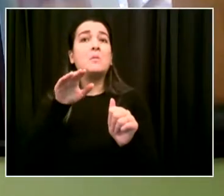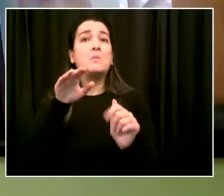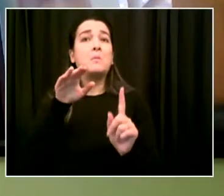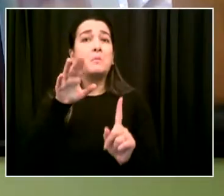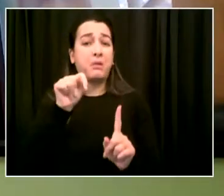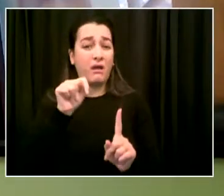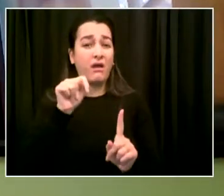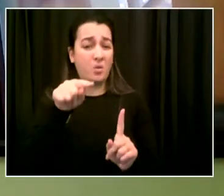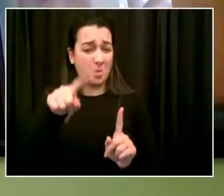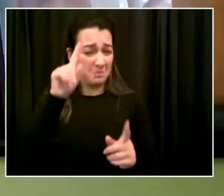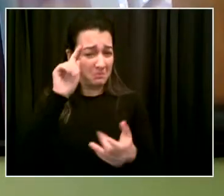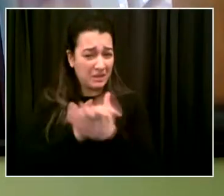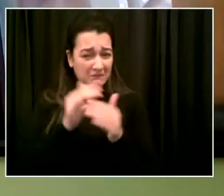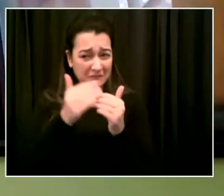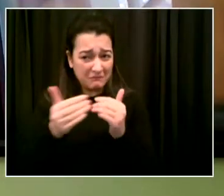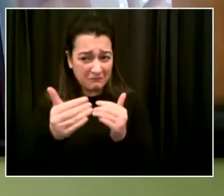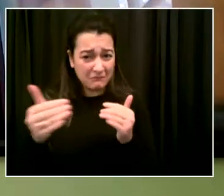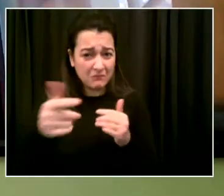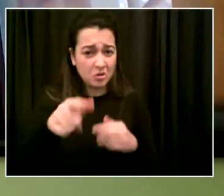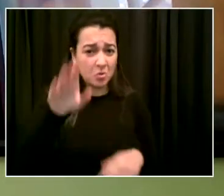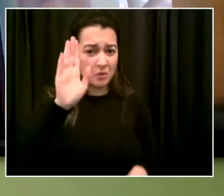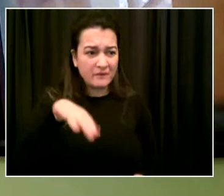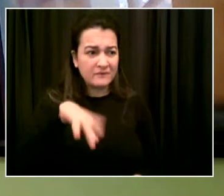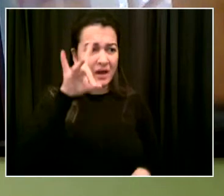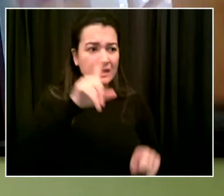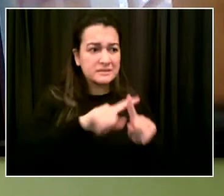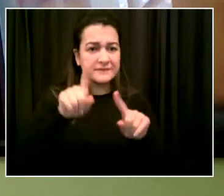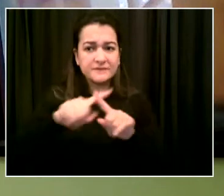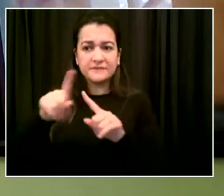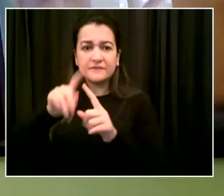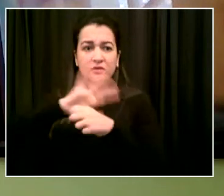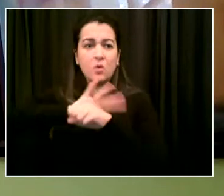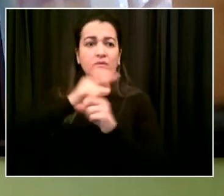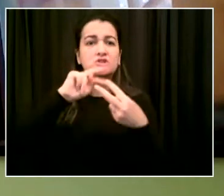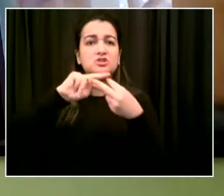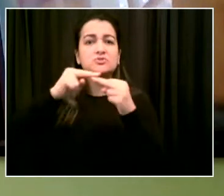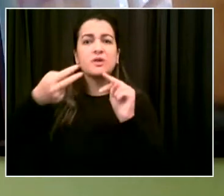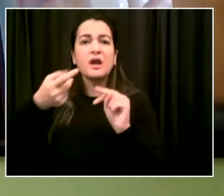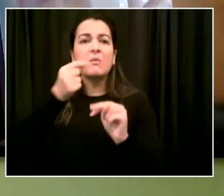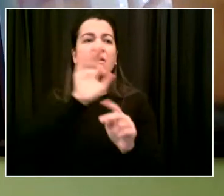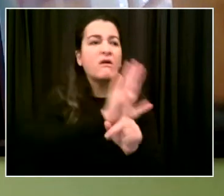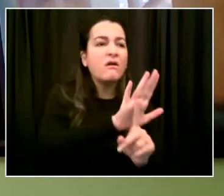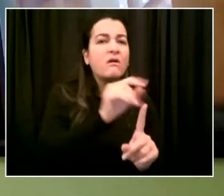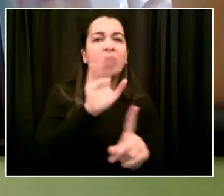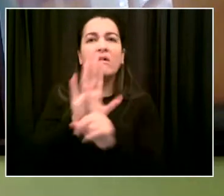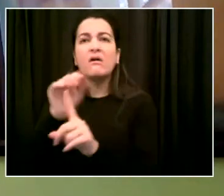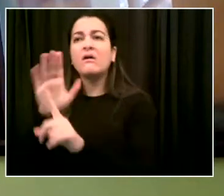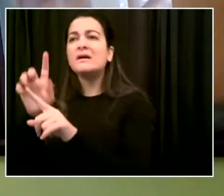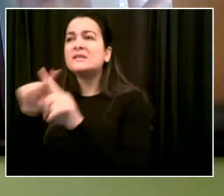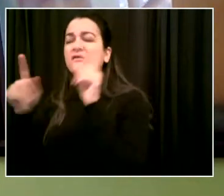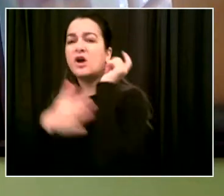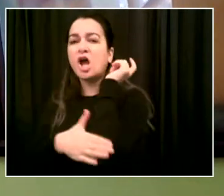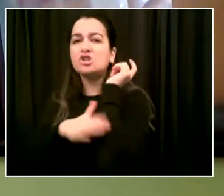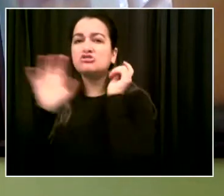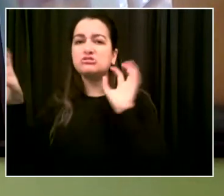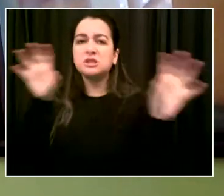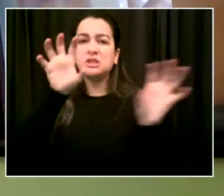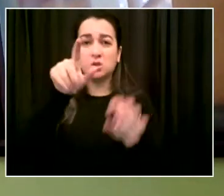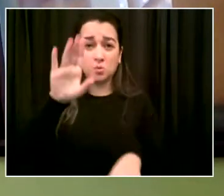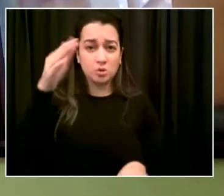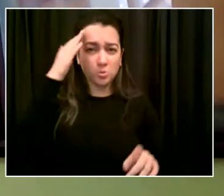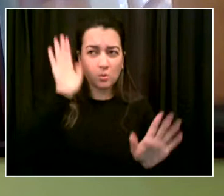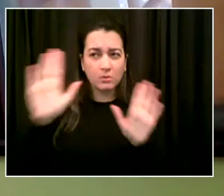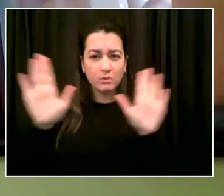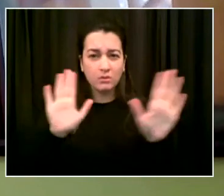I think the safest thing to do is for us to plan on the assumption that there are a lot more cases of these